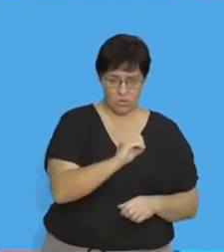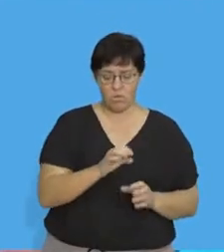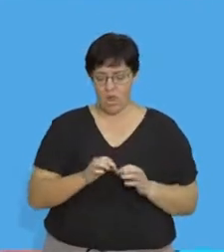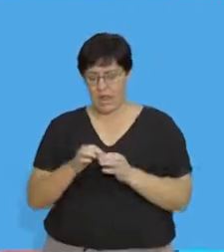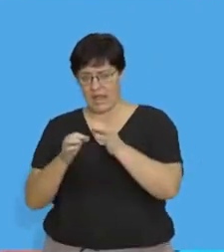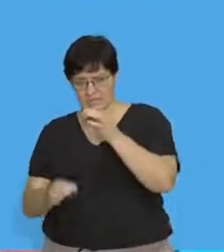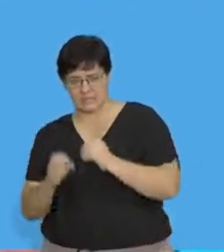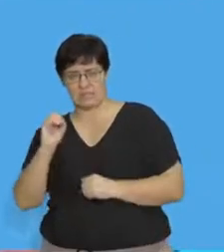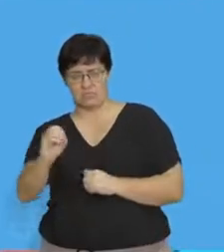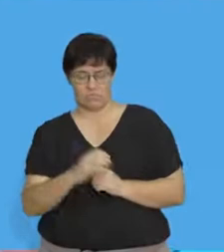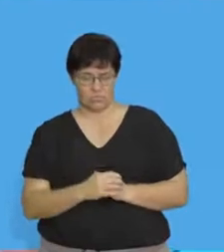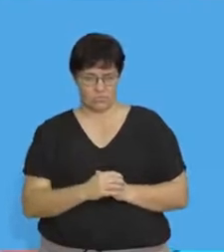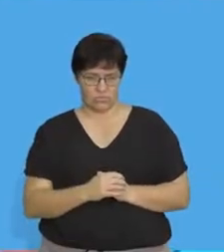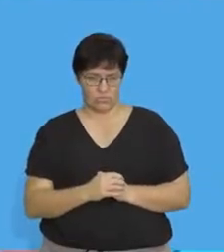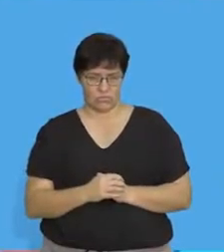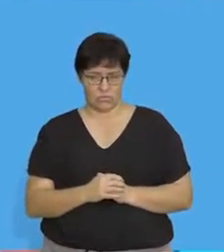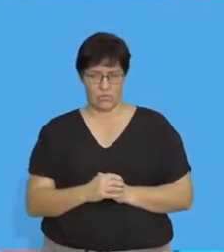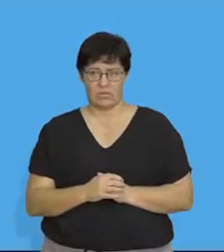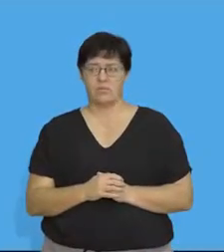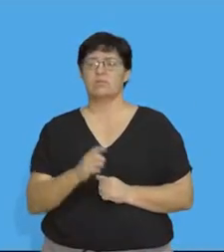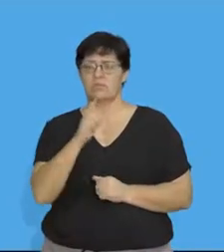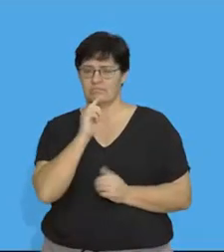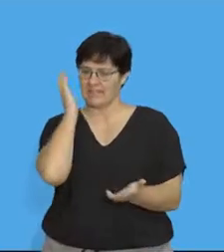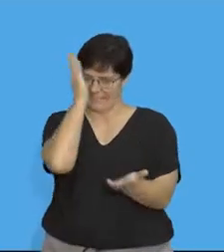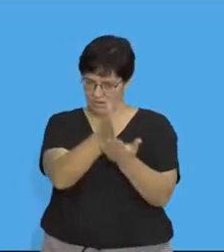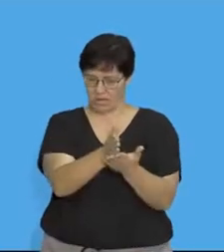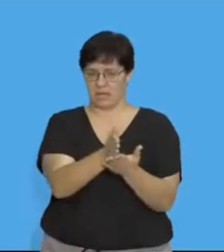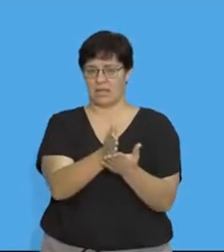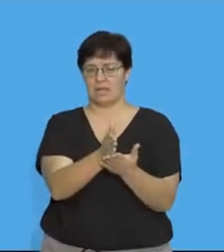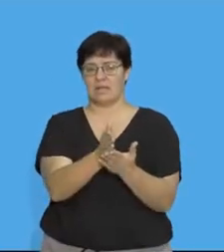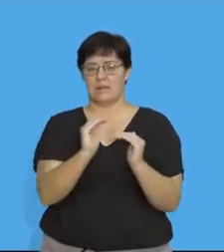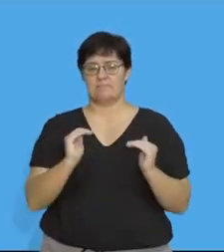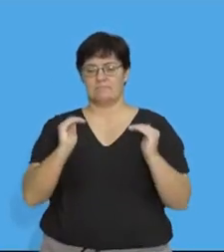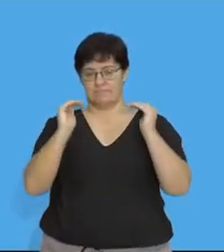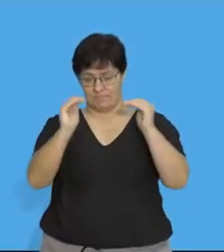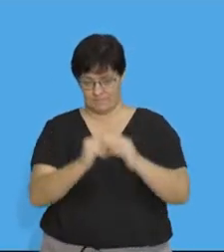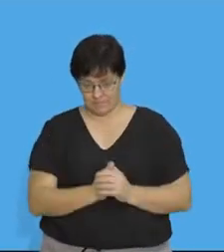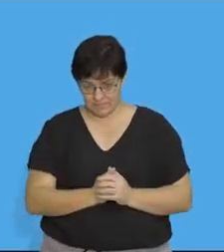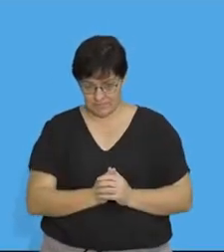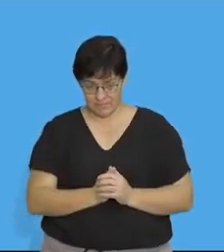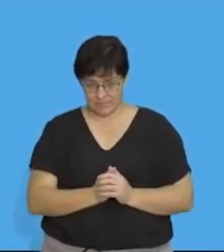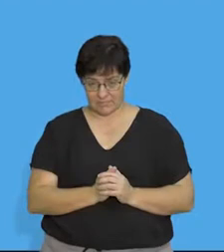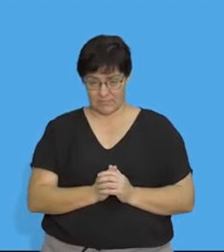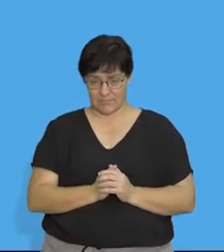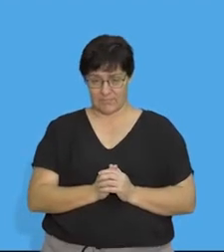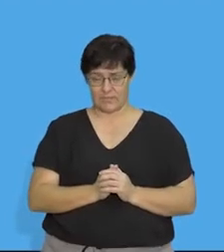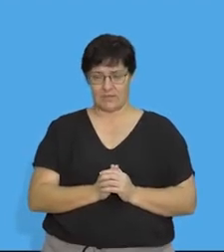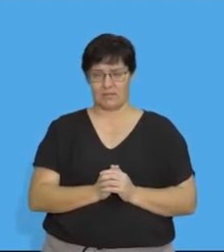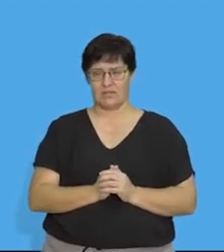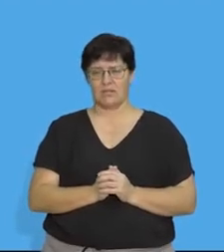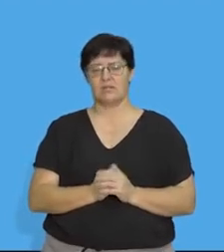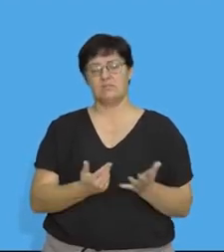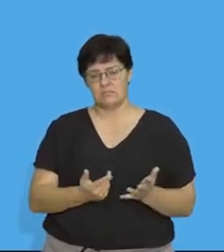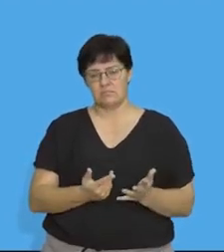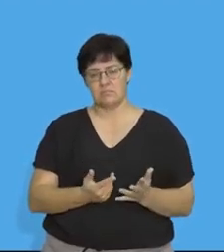we can say this is a directly proportional relationship. And so when we look at it, we say, with